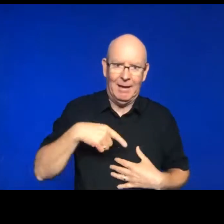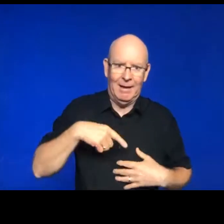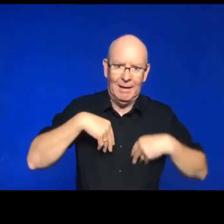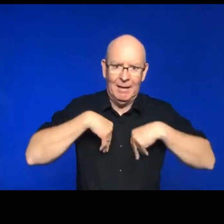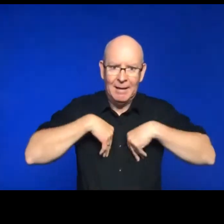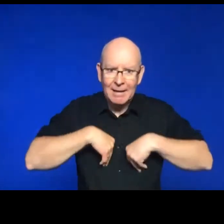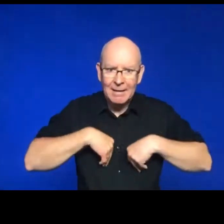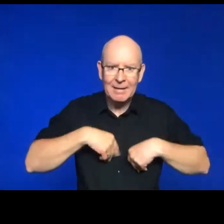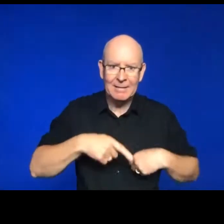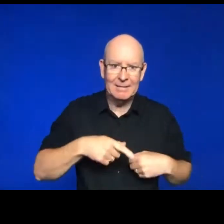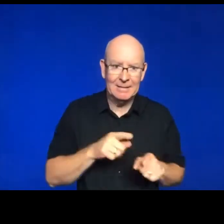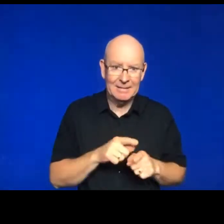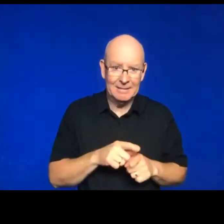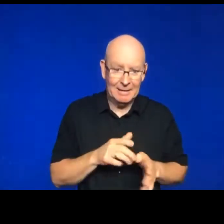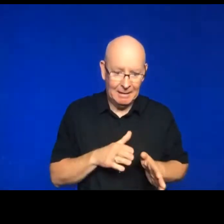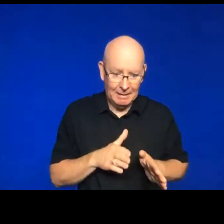deteriorated health